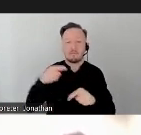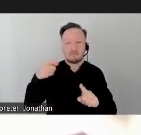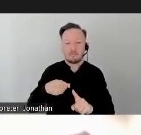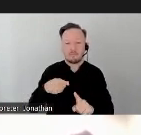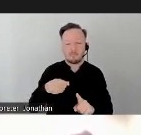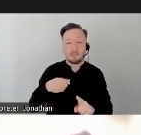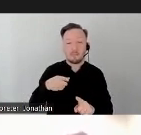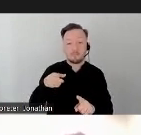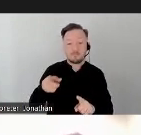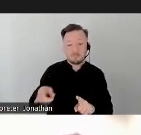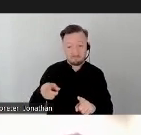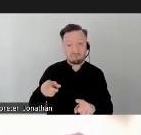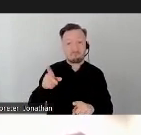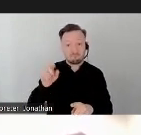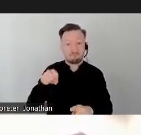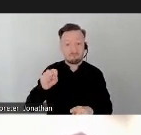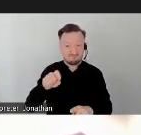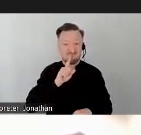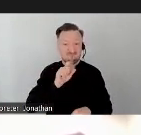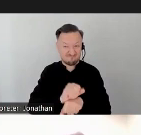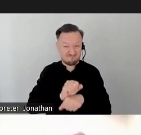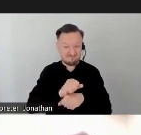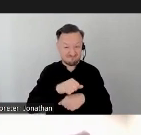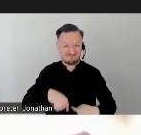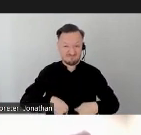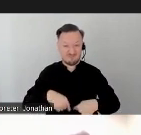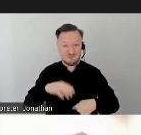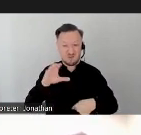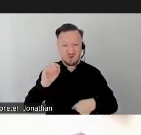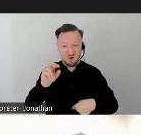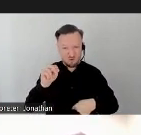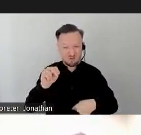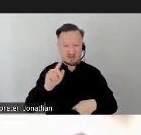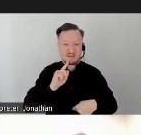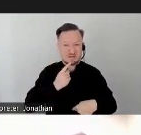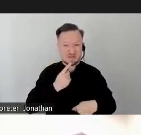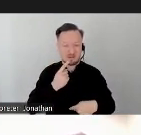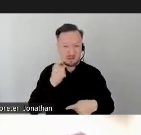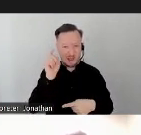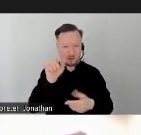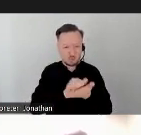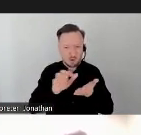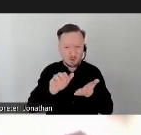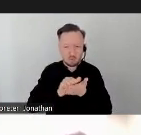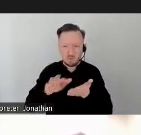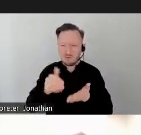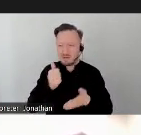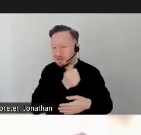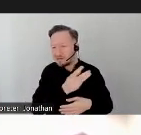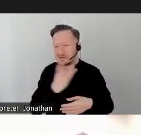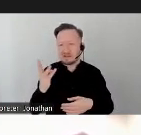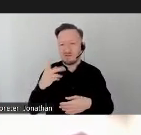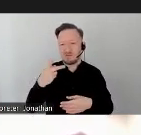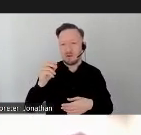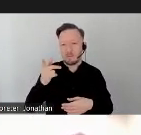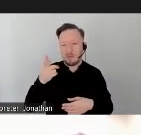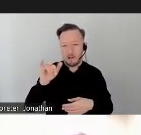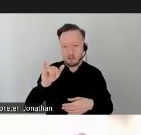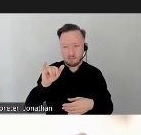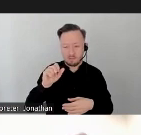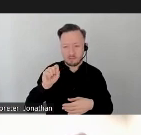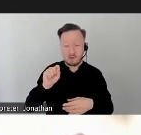had significant issues with his colon. Several polyps had to be removed. Fortunately, they were caught early